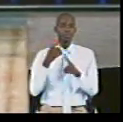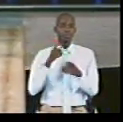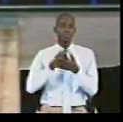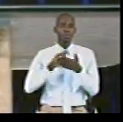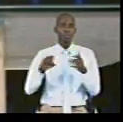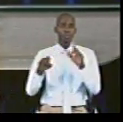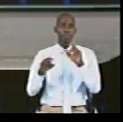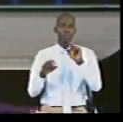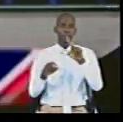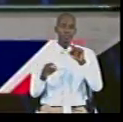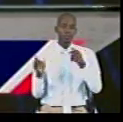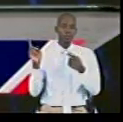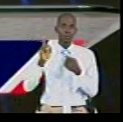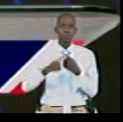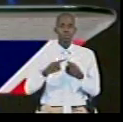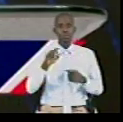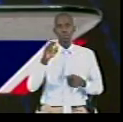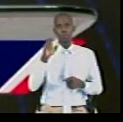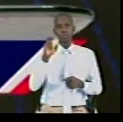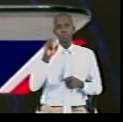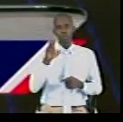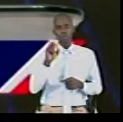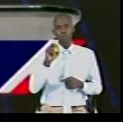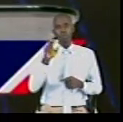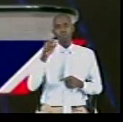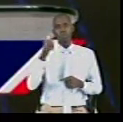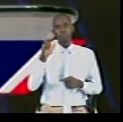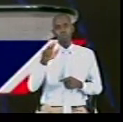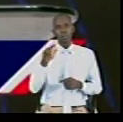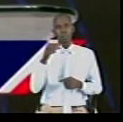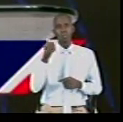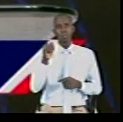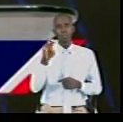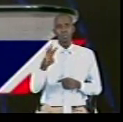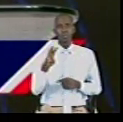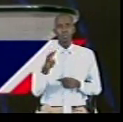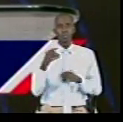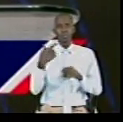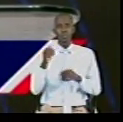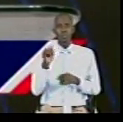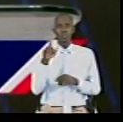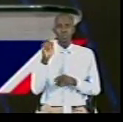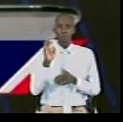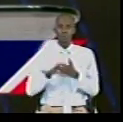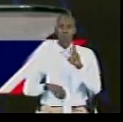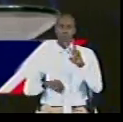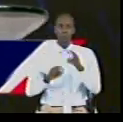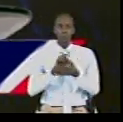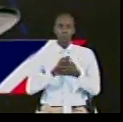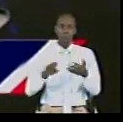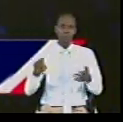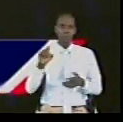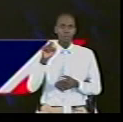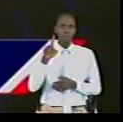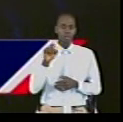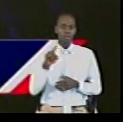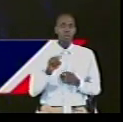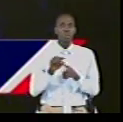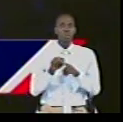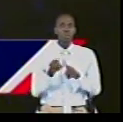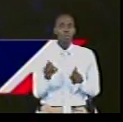and 14. Galatians chapter 2. I'm reading from verse 11. But when